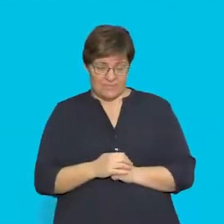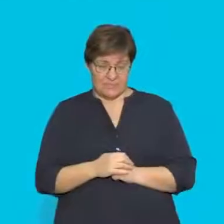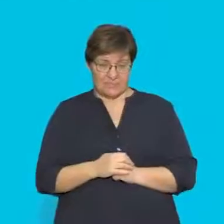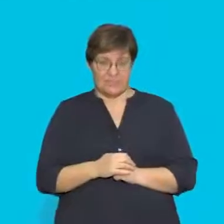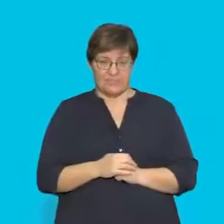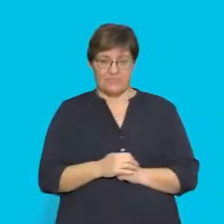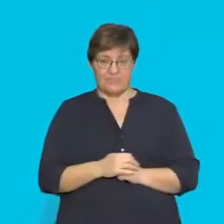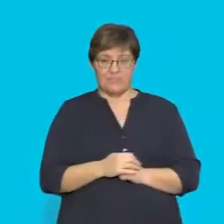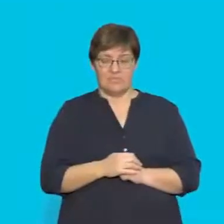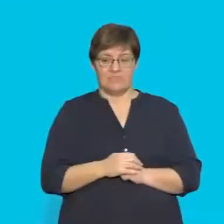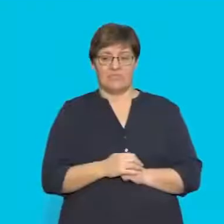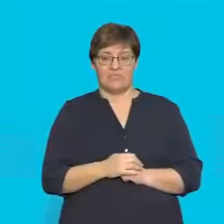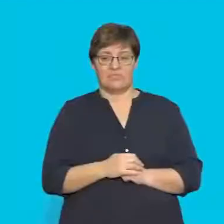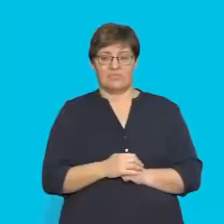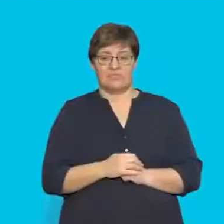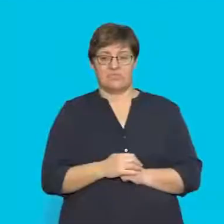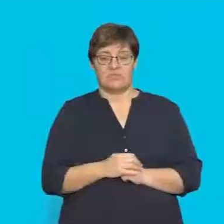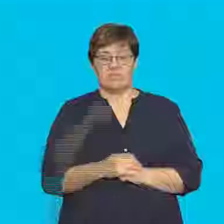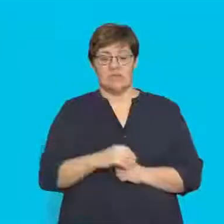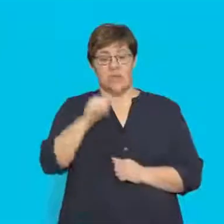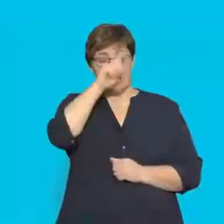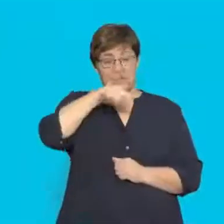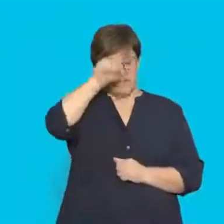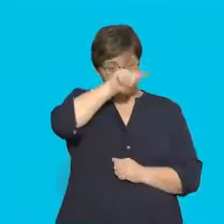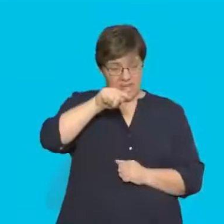theta stands for the angle